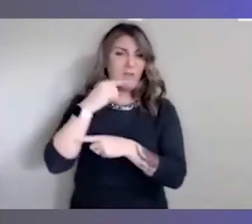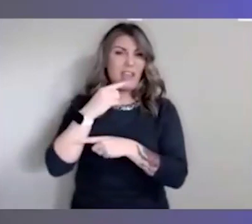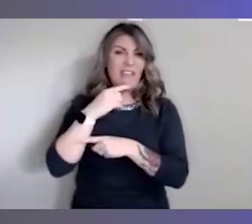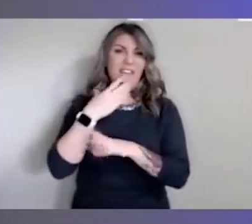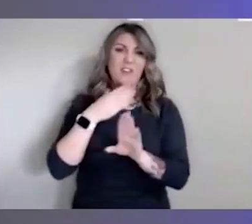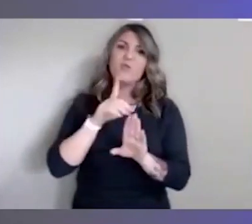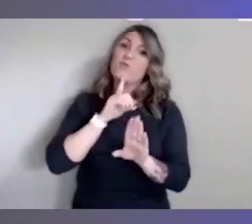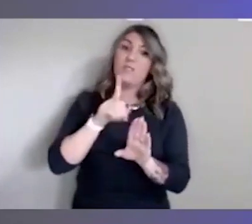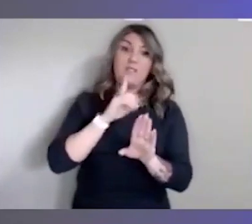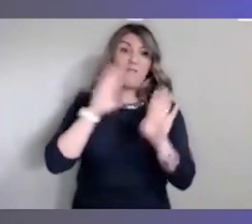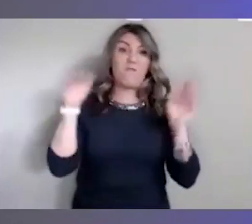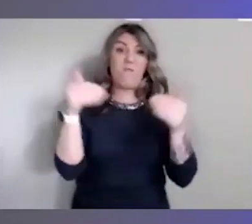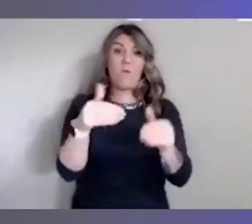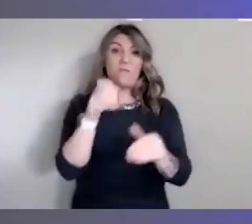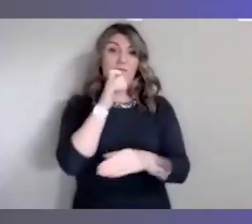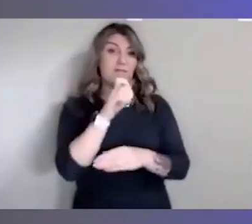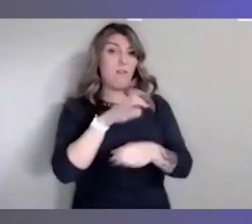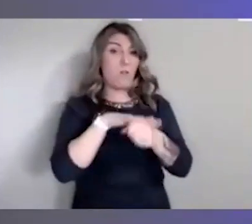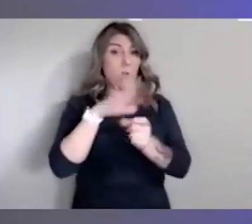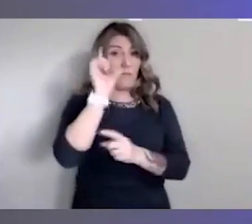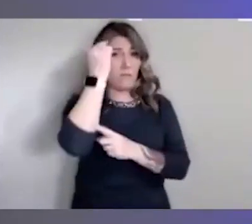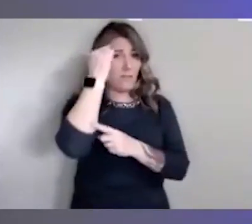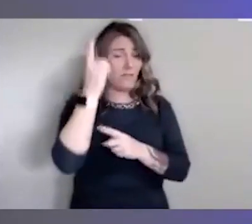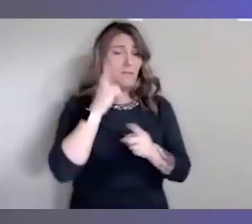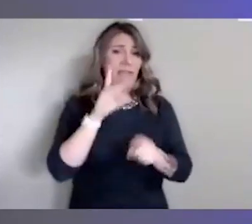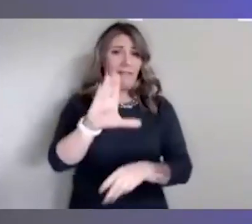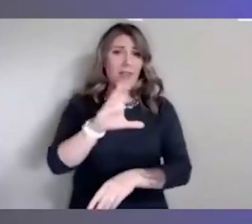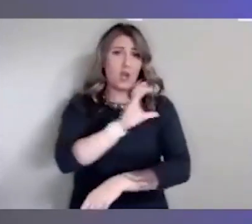governments the authority to do something,